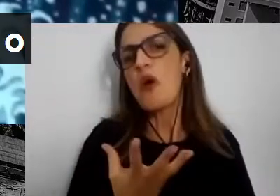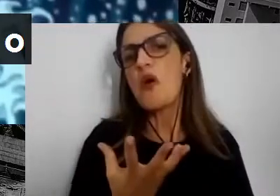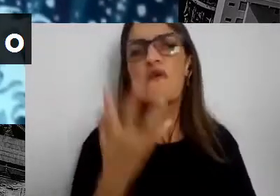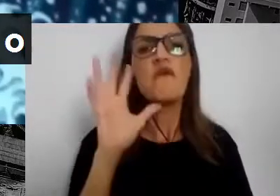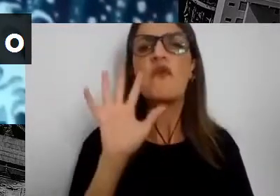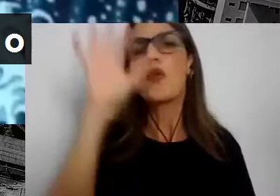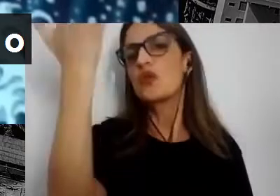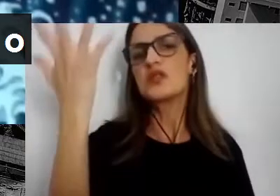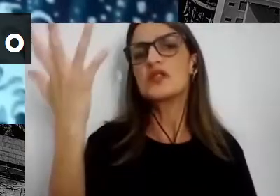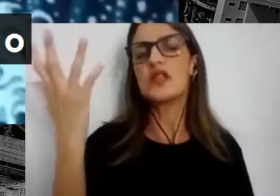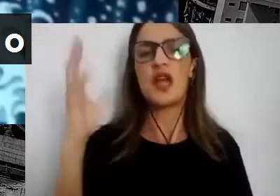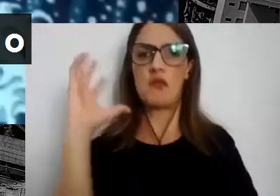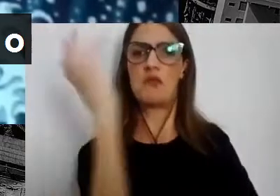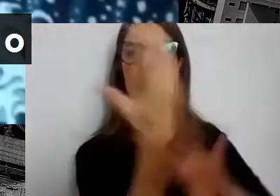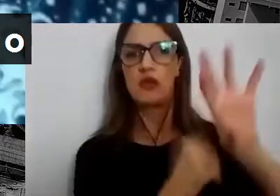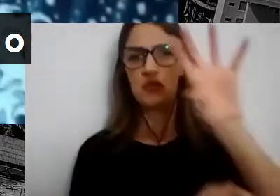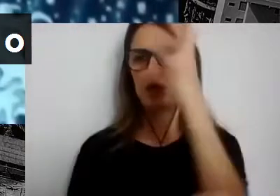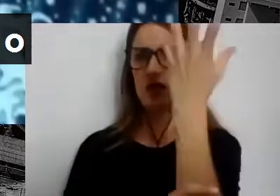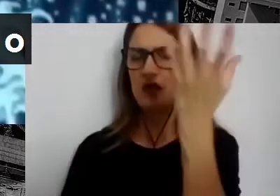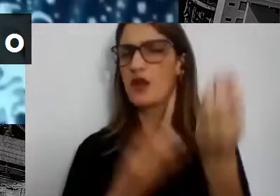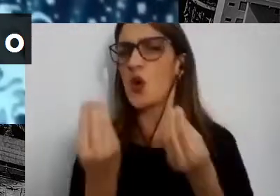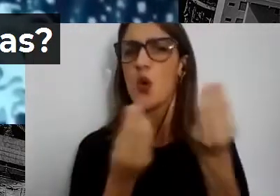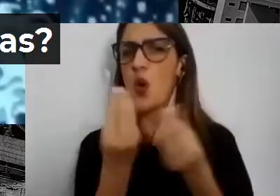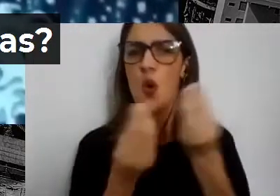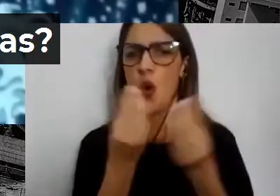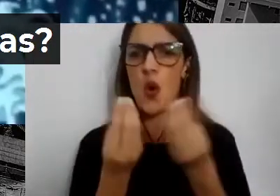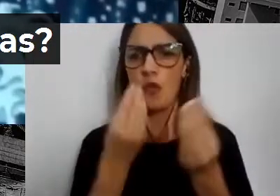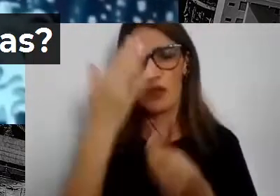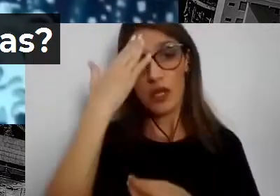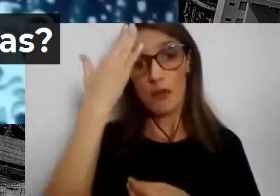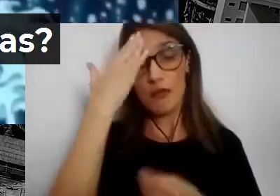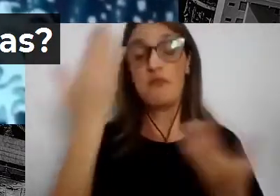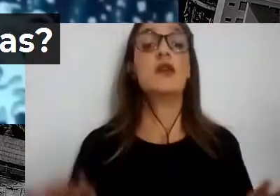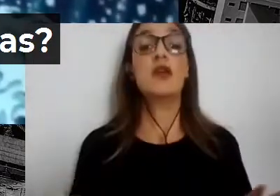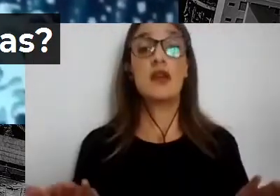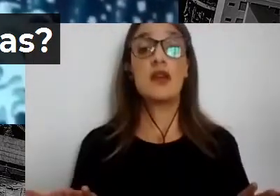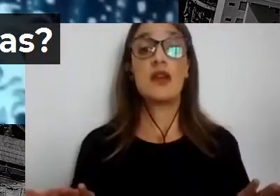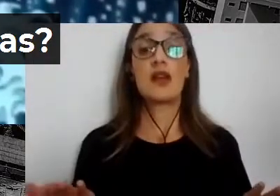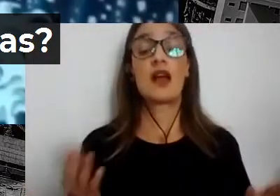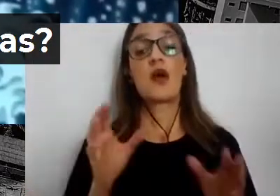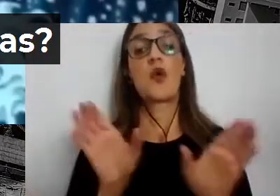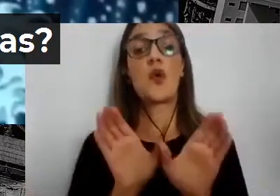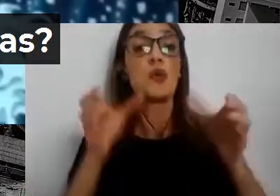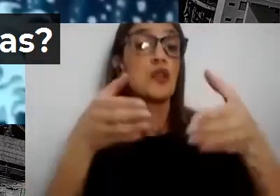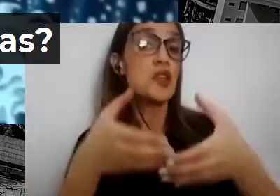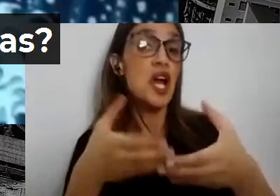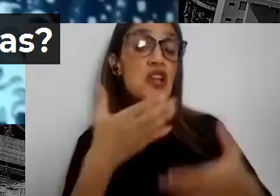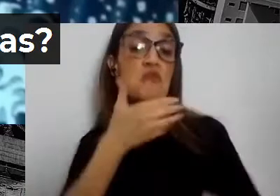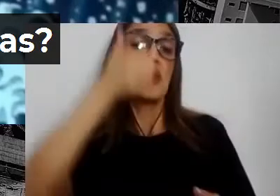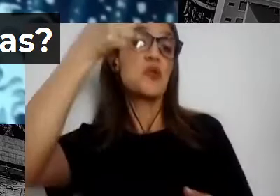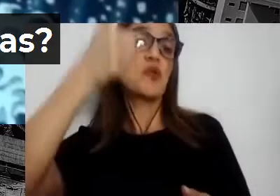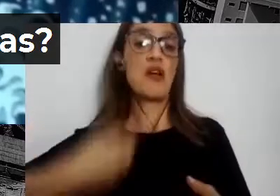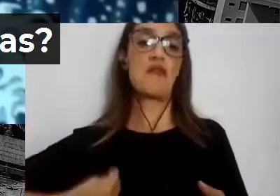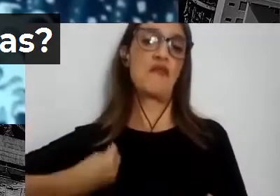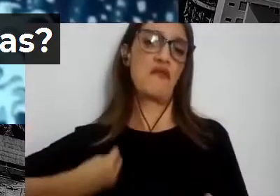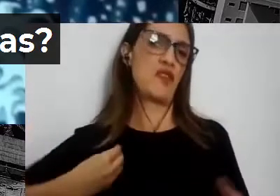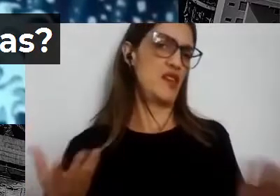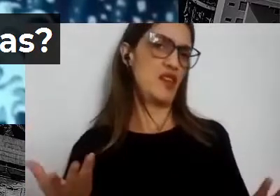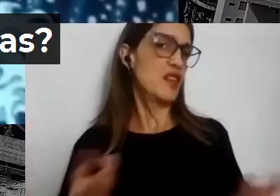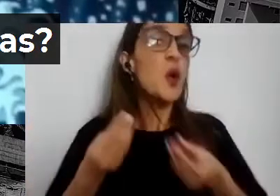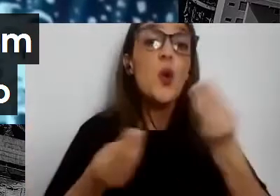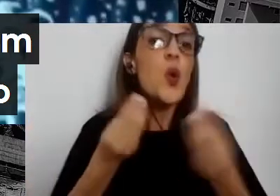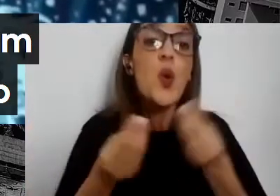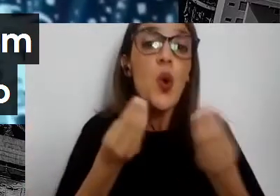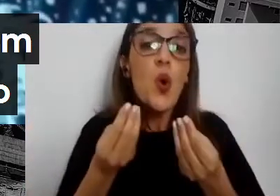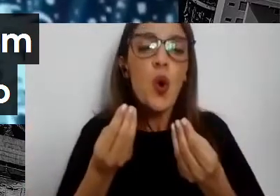improves community well-being by having a natural place for people to jog along on a trail, it's hard to monetize that or to put a value on it.